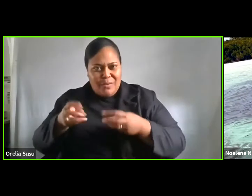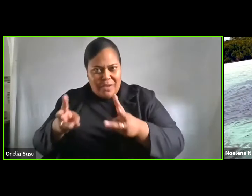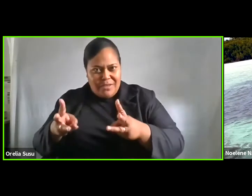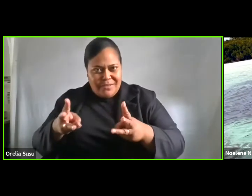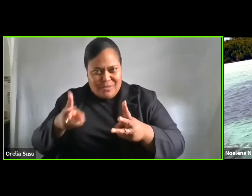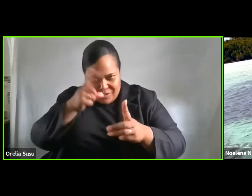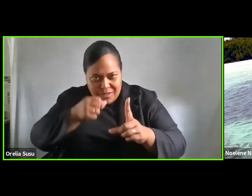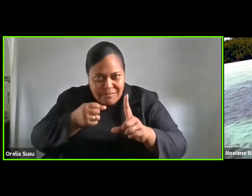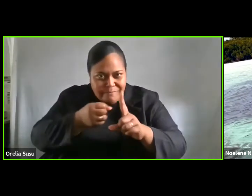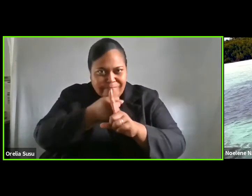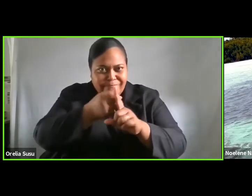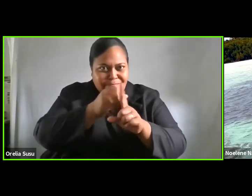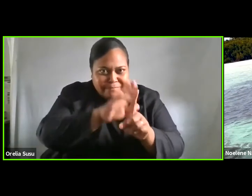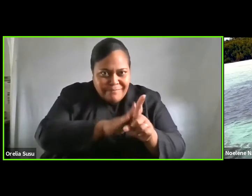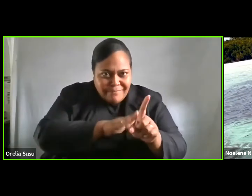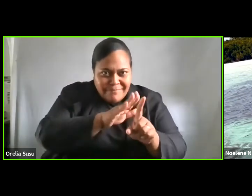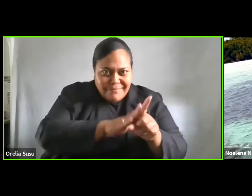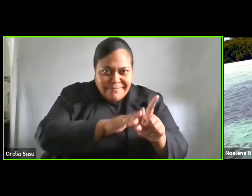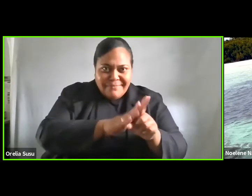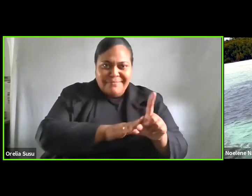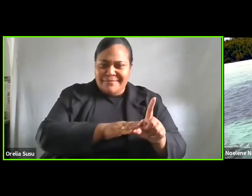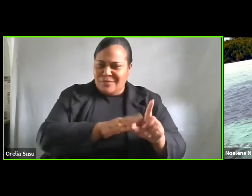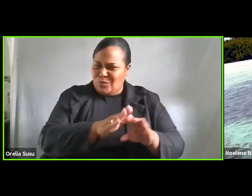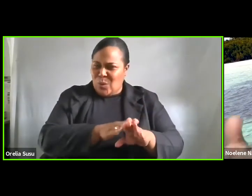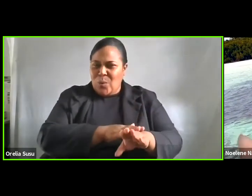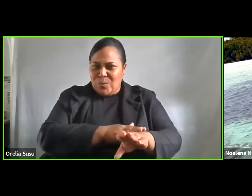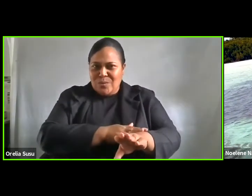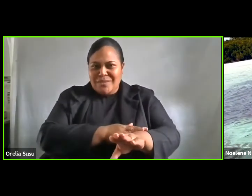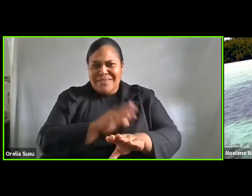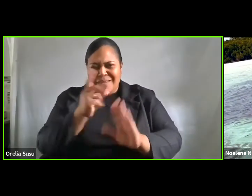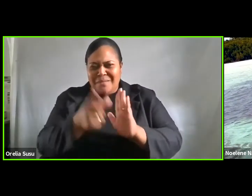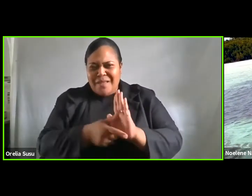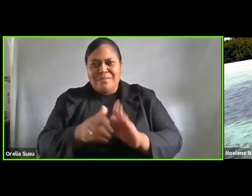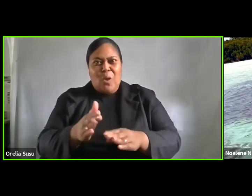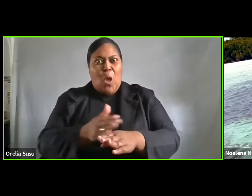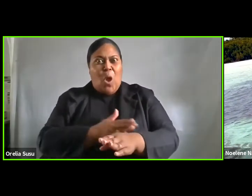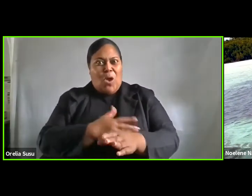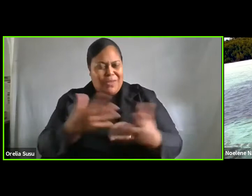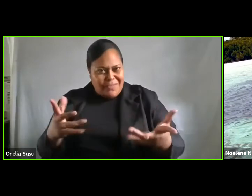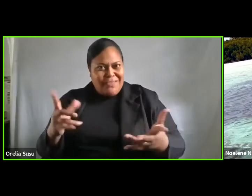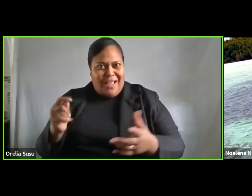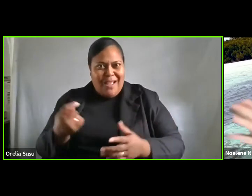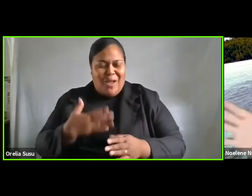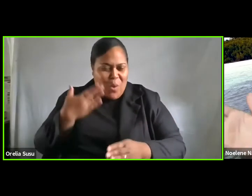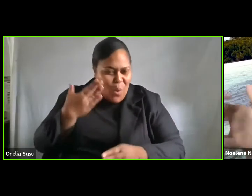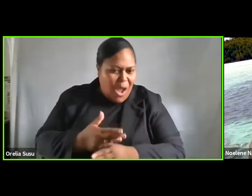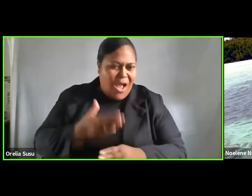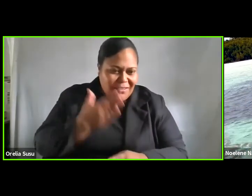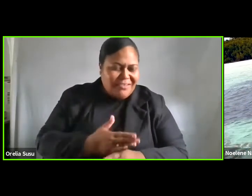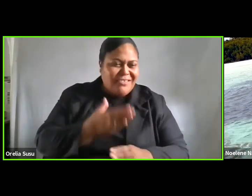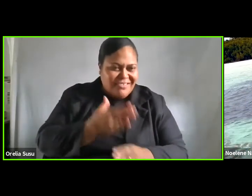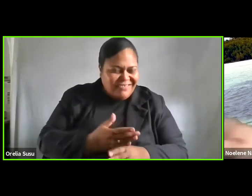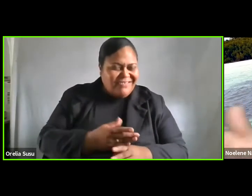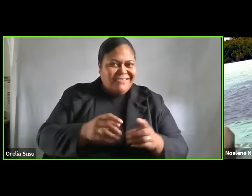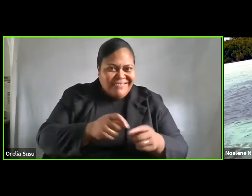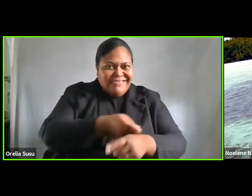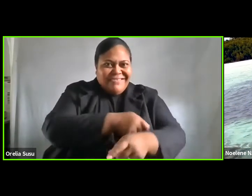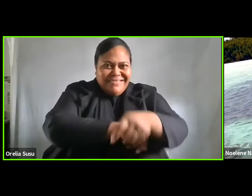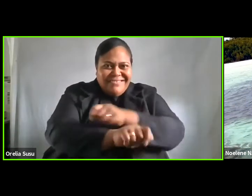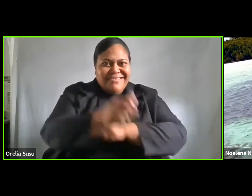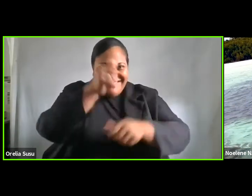sometimes that'll be a long period of work and then suddenly you get a breakthrough other times you have to work through different